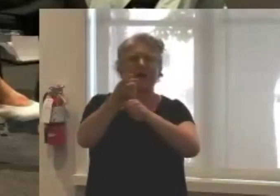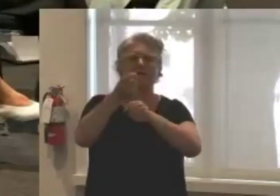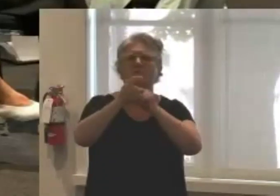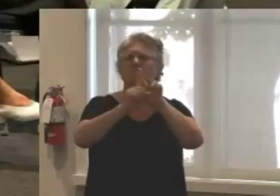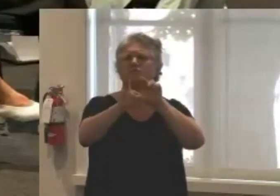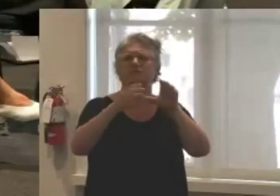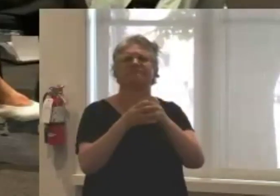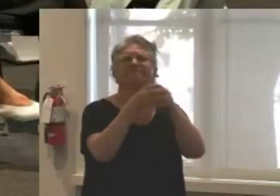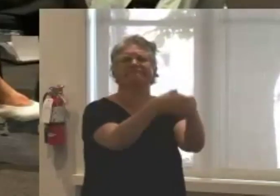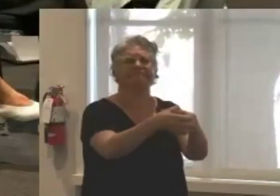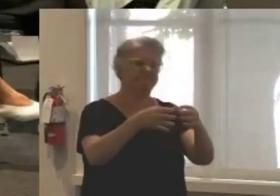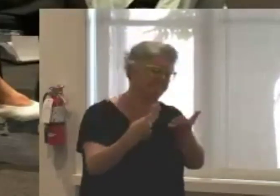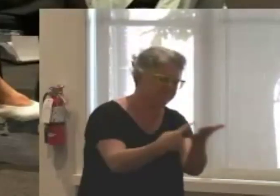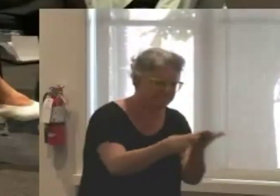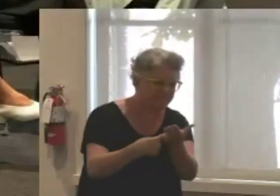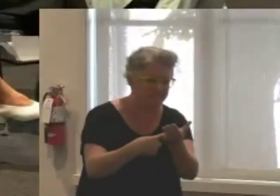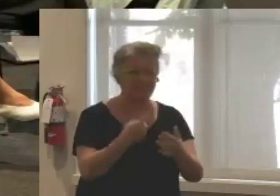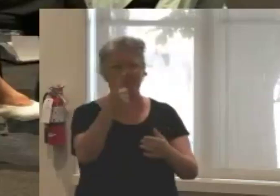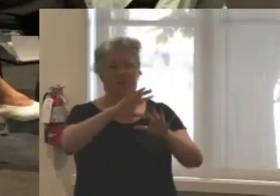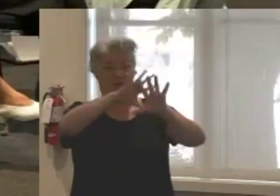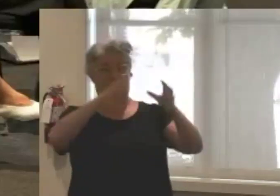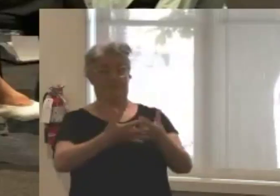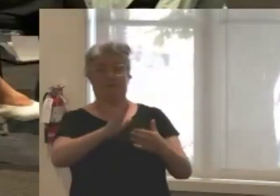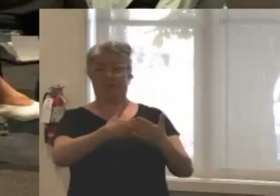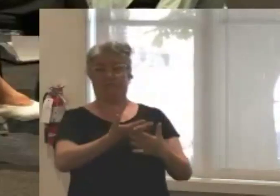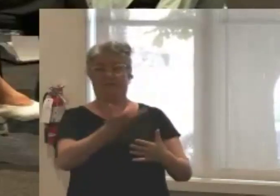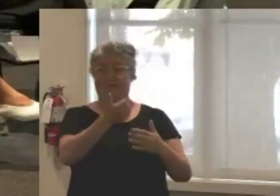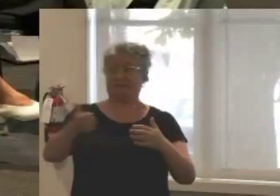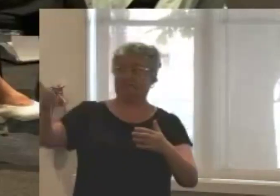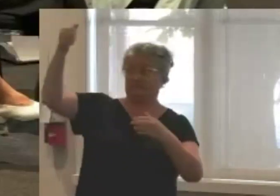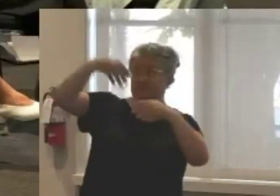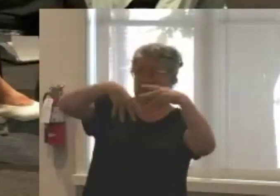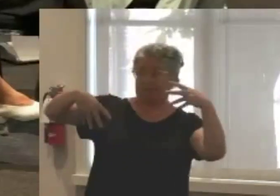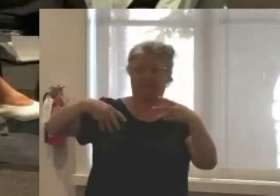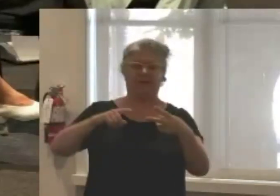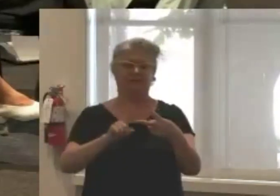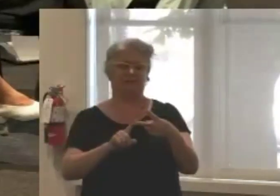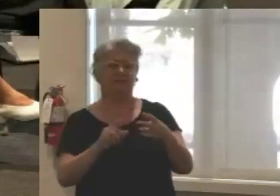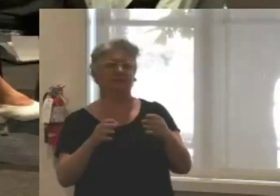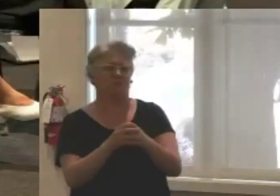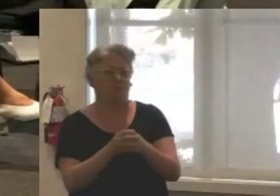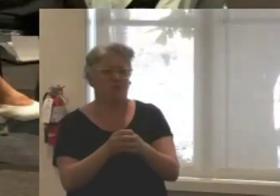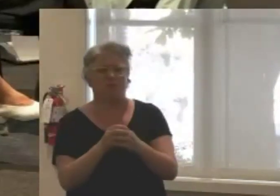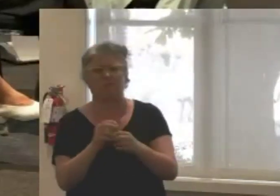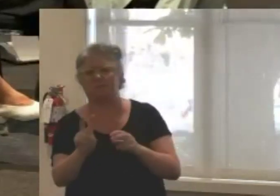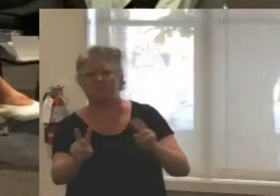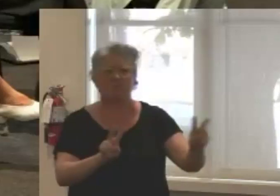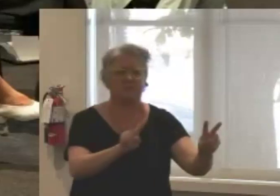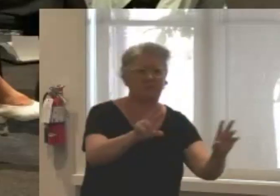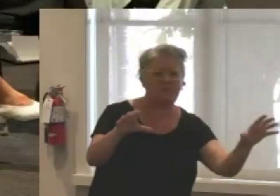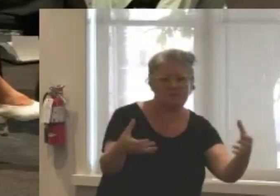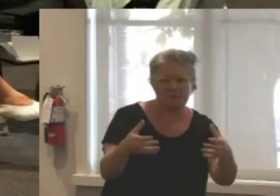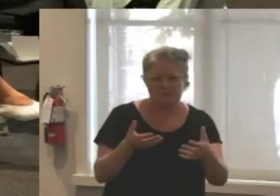retreats. There's one that happens with the entire organization, and then we have a mid-year one that happens with smaller groups, so each of the